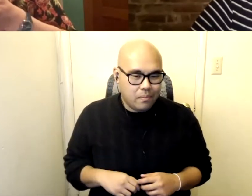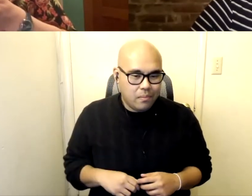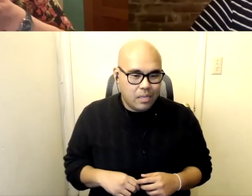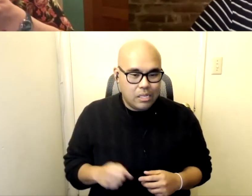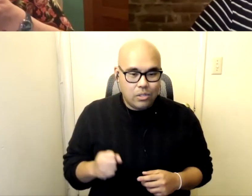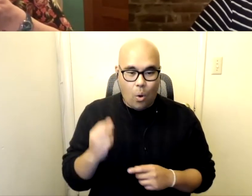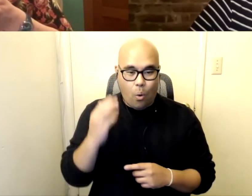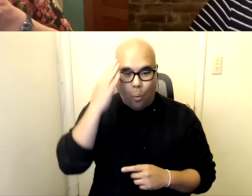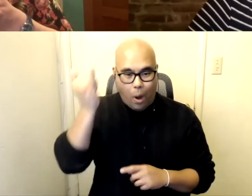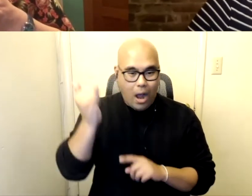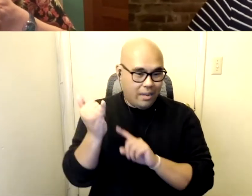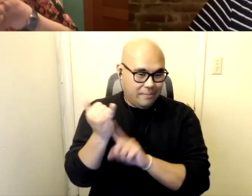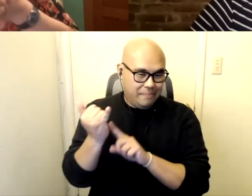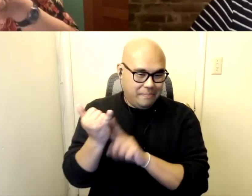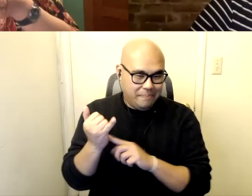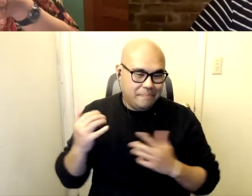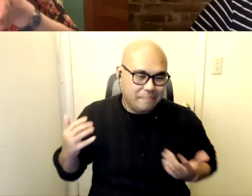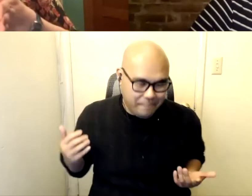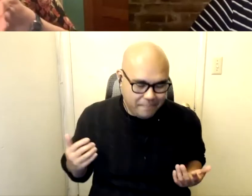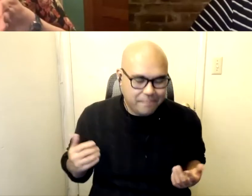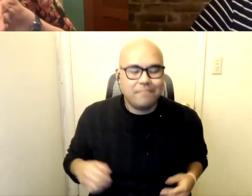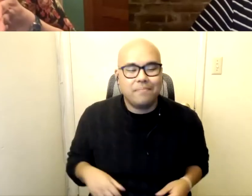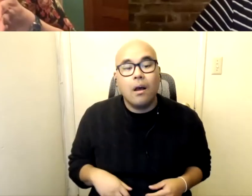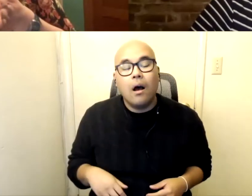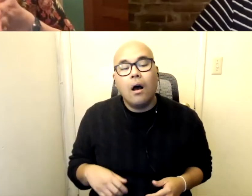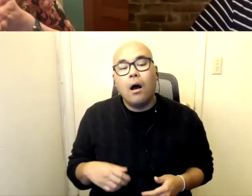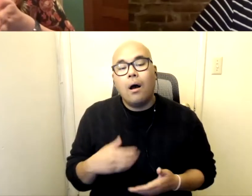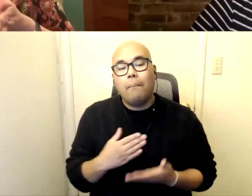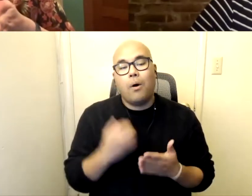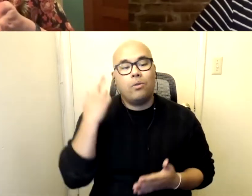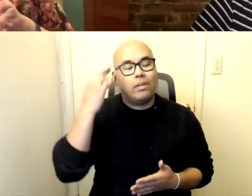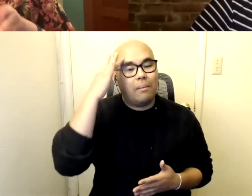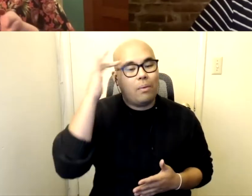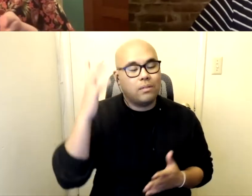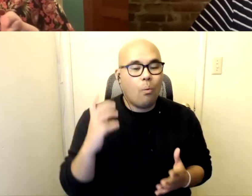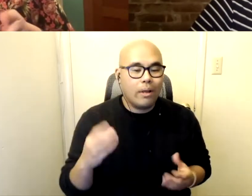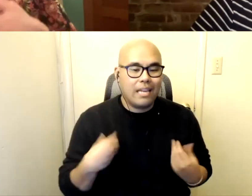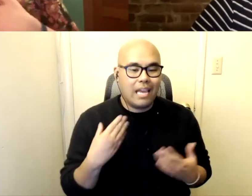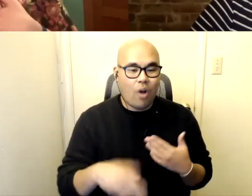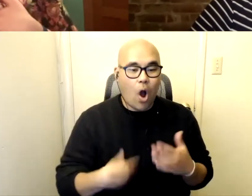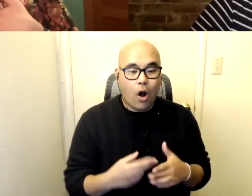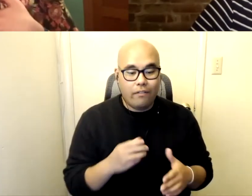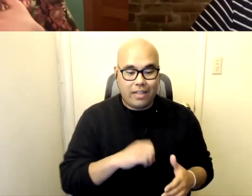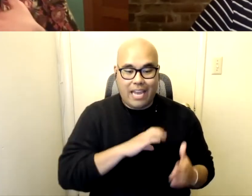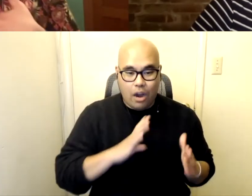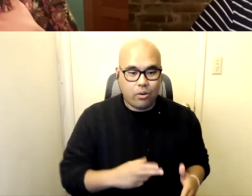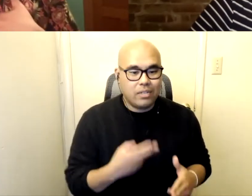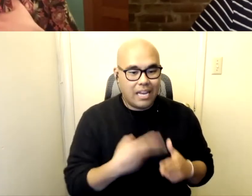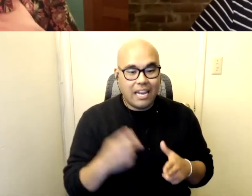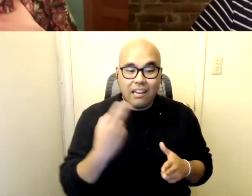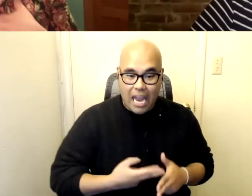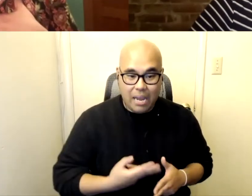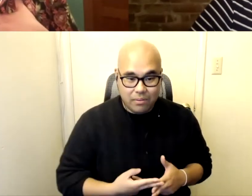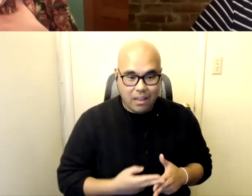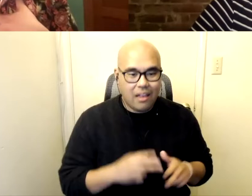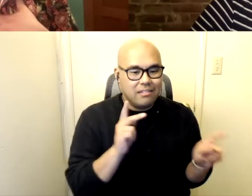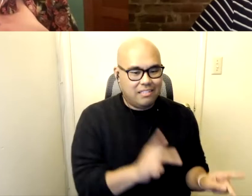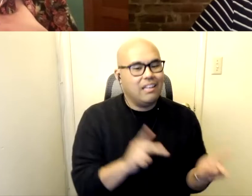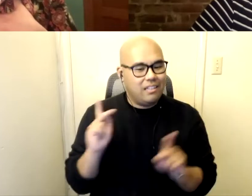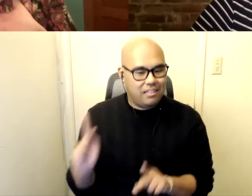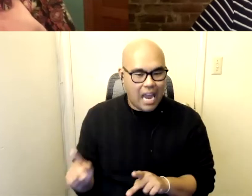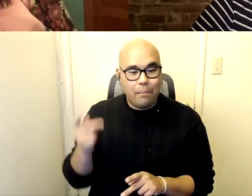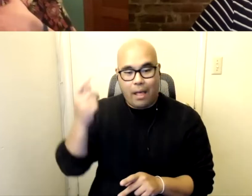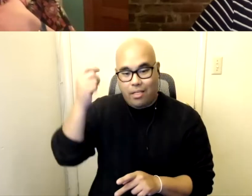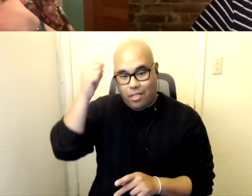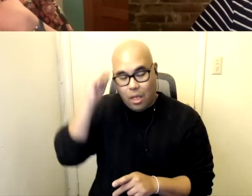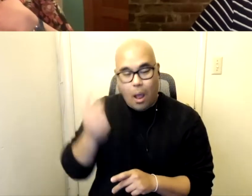why? To start with, partly because I wanted to give all the characters nicknames, as the characters in the Brothers Karamazov have many